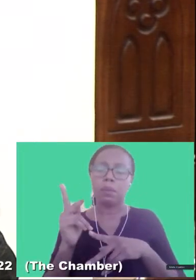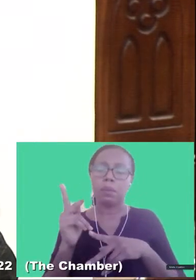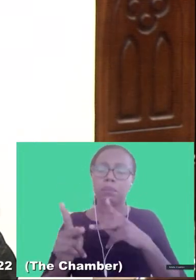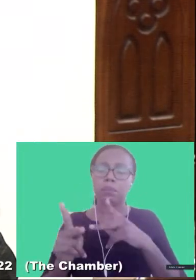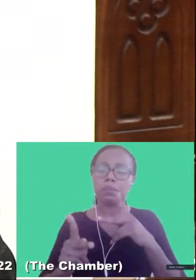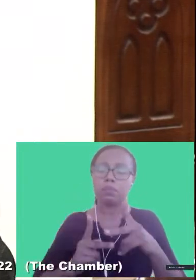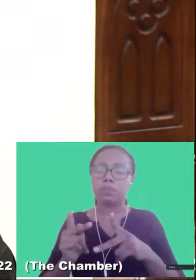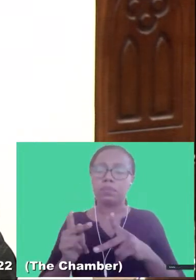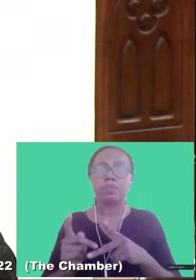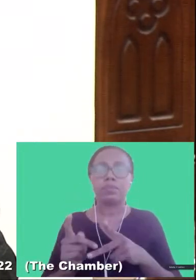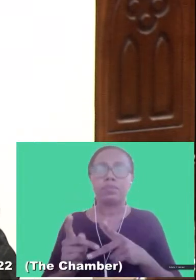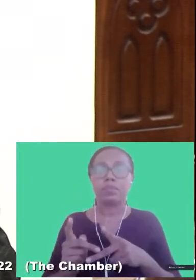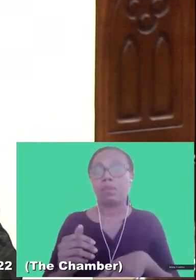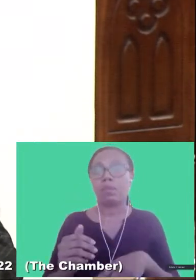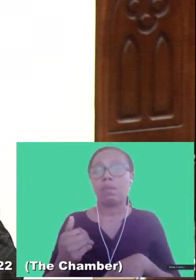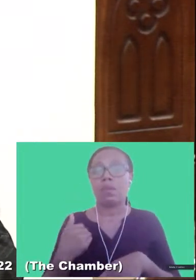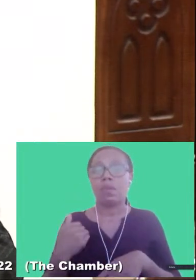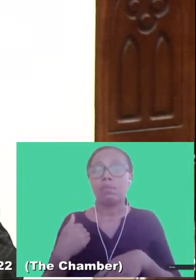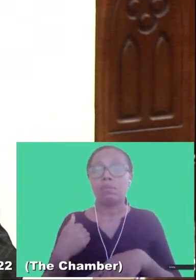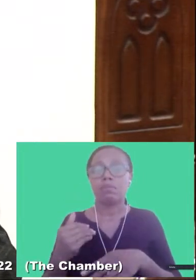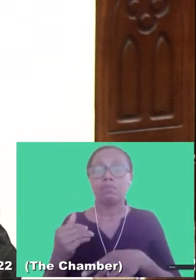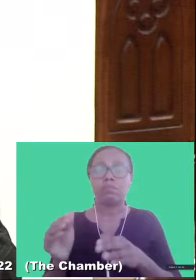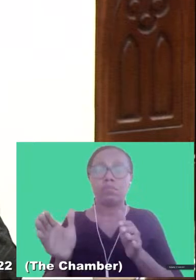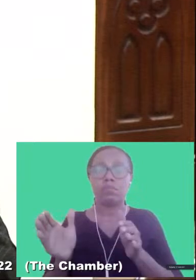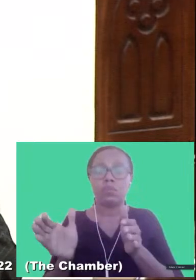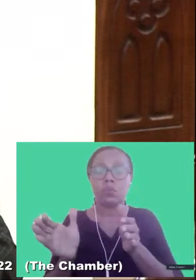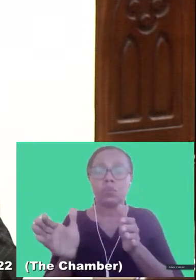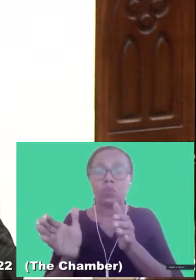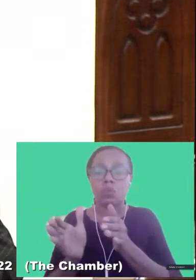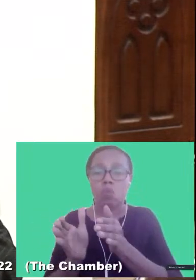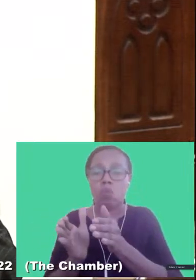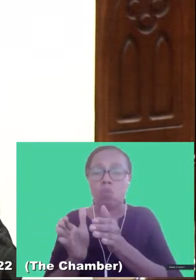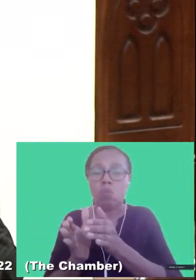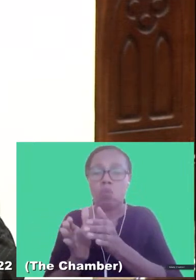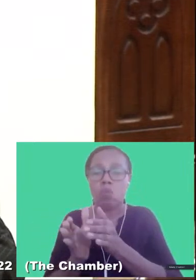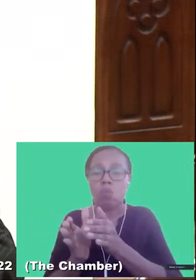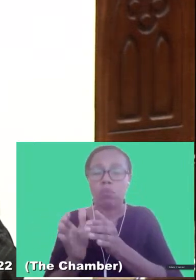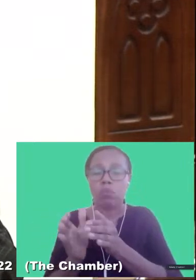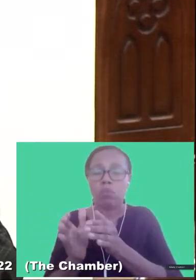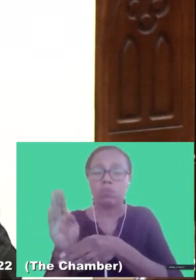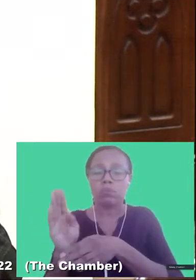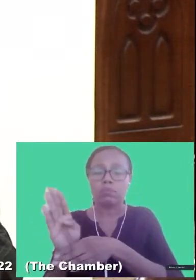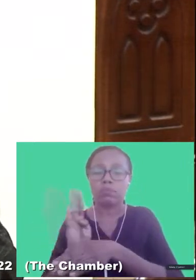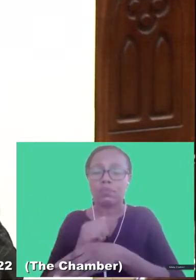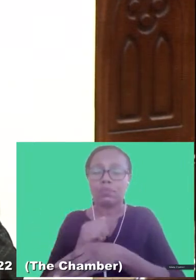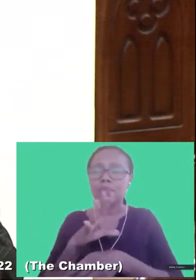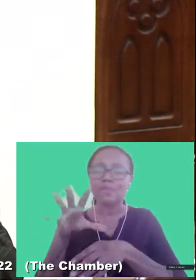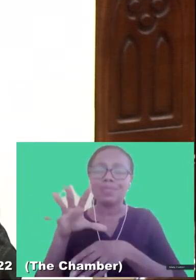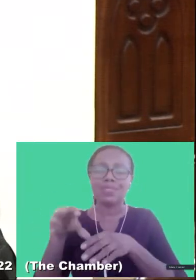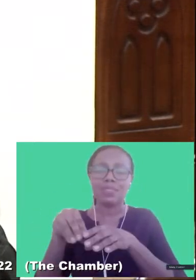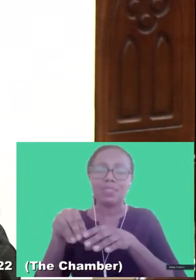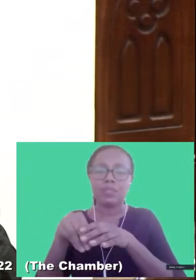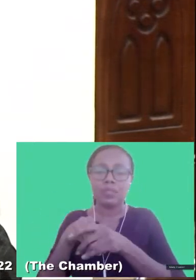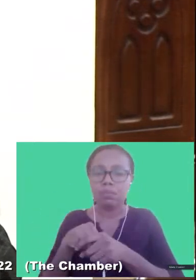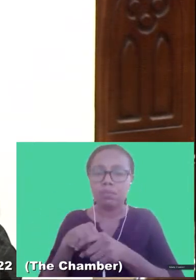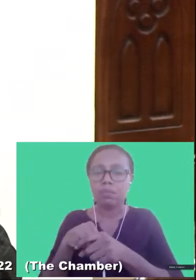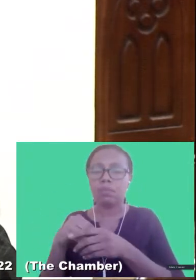business, the dynamics of the business which he has, that he is supposed to remain an efficient small businessman till